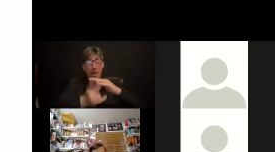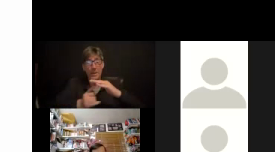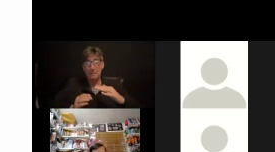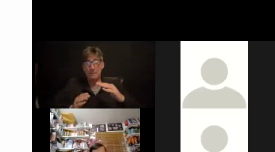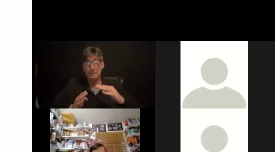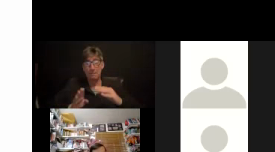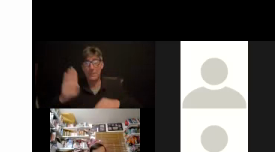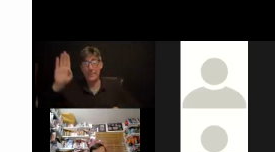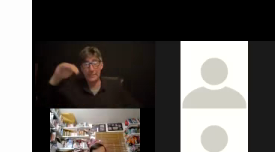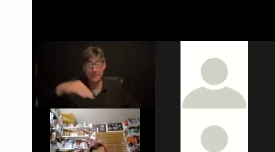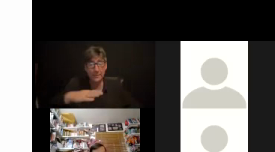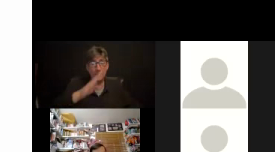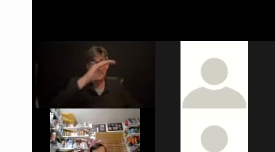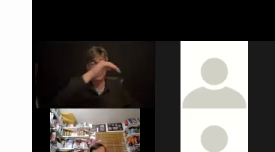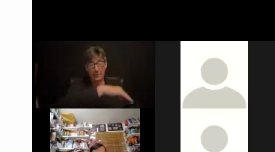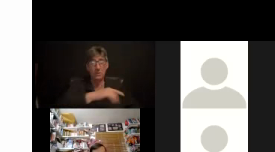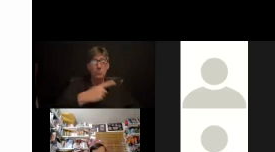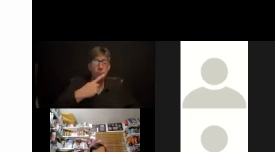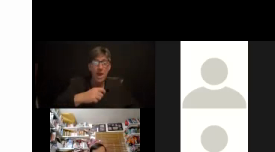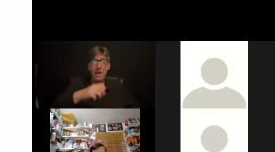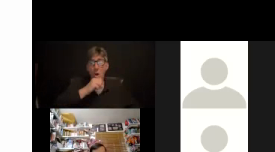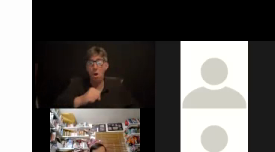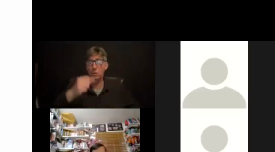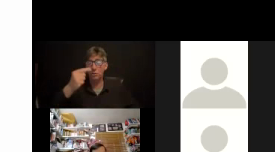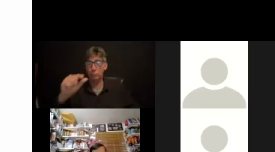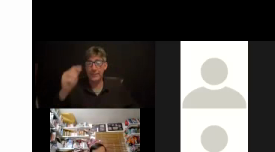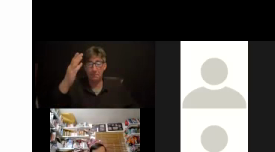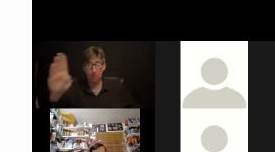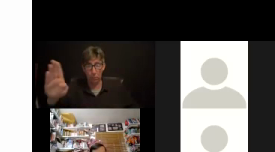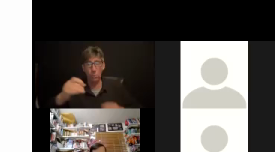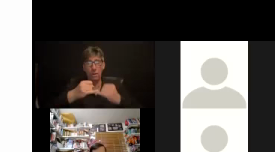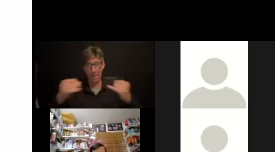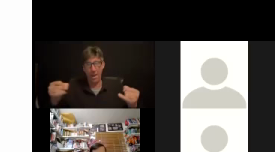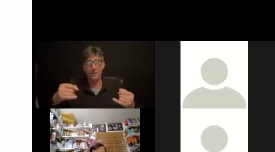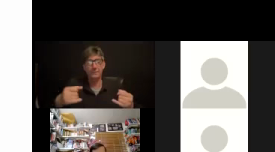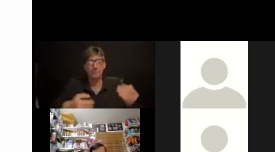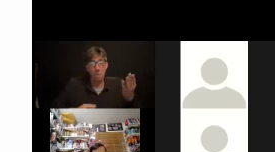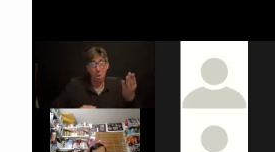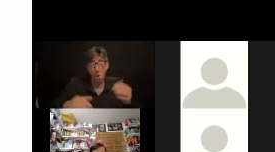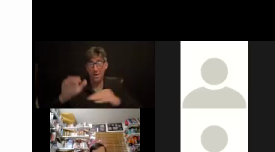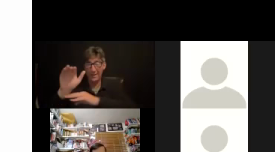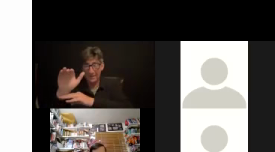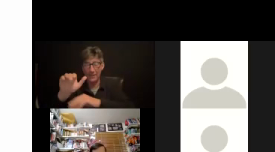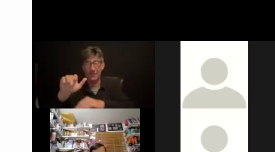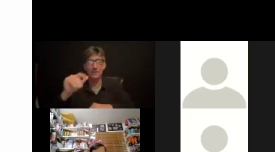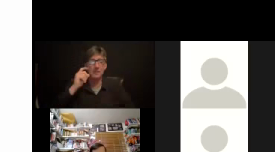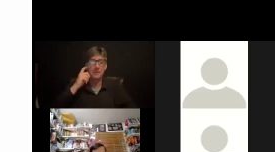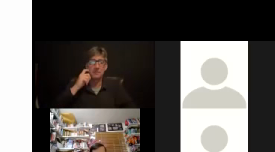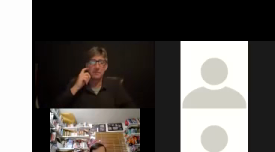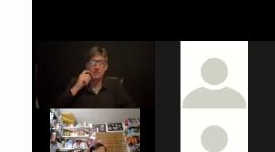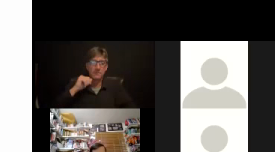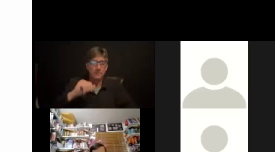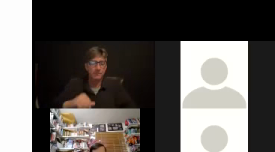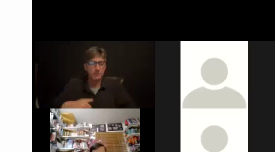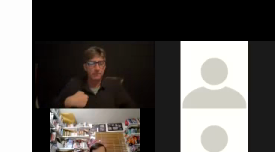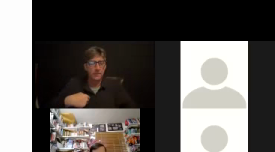line, on the red, orange line and green line and blue line. We don't have quite the same operational limitations